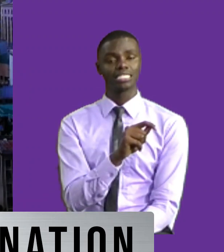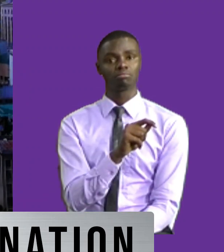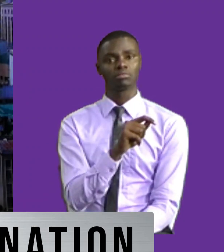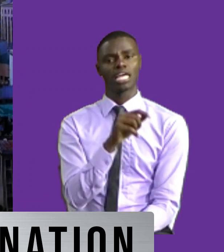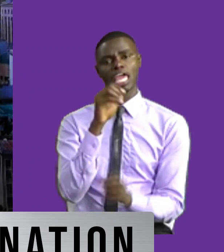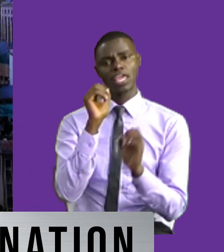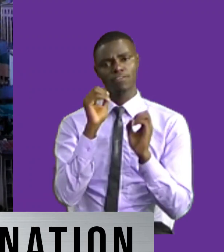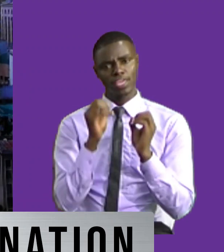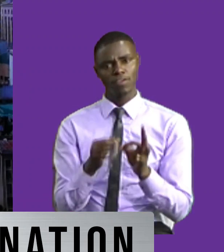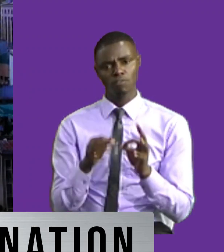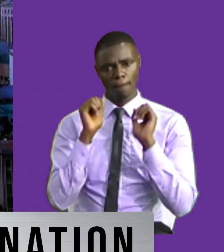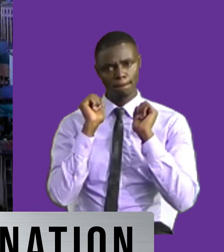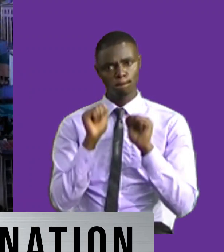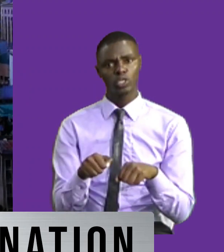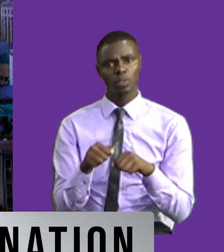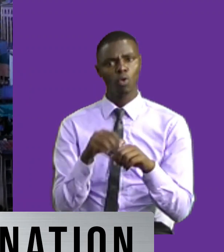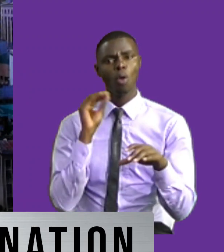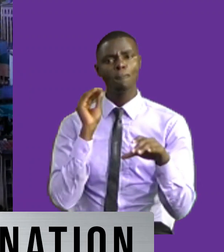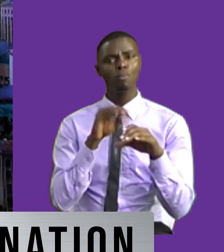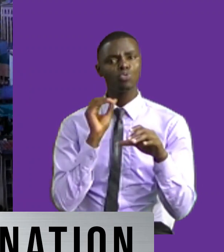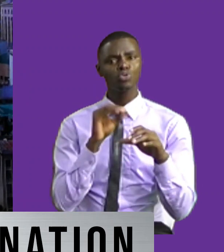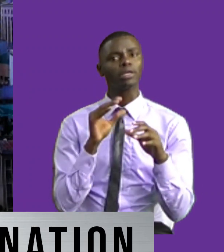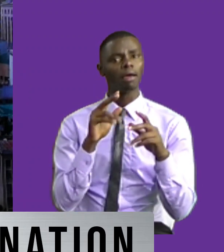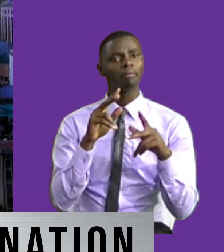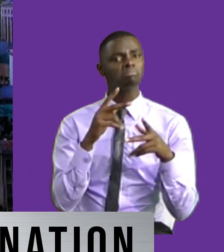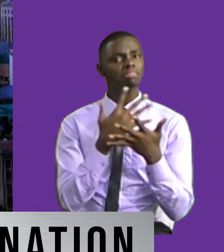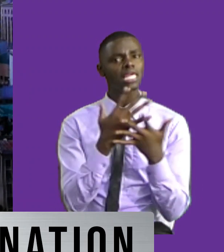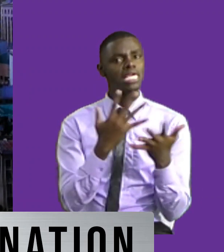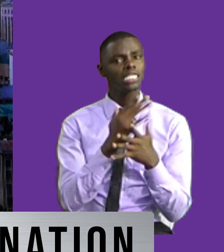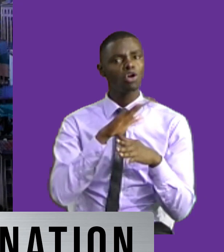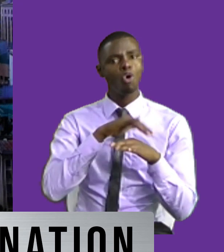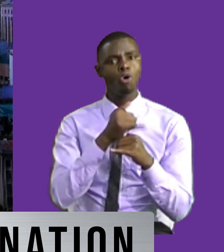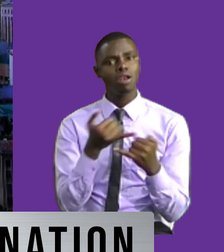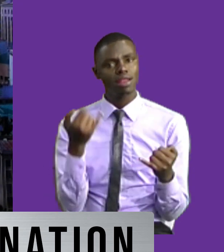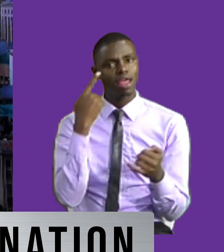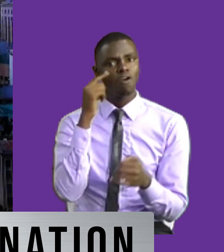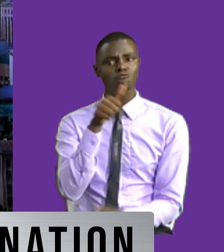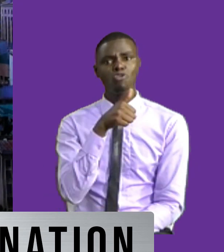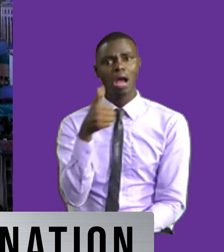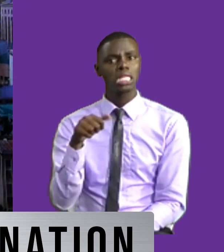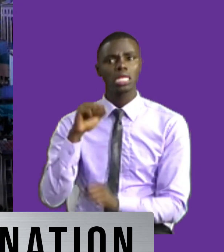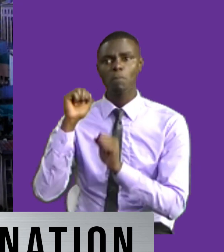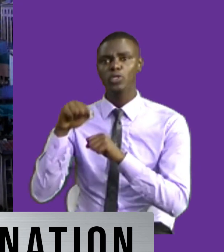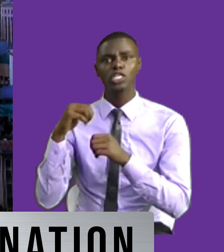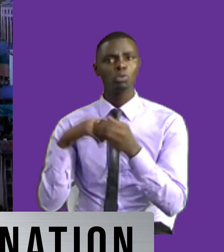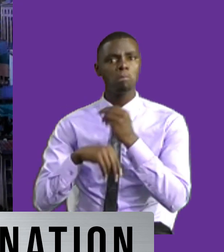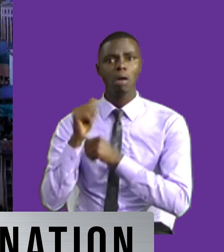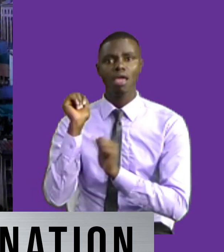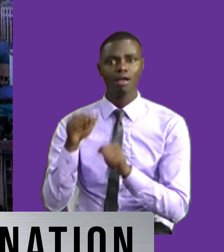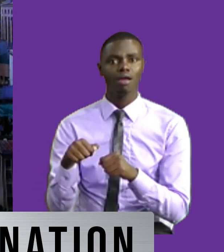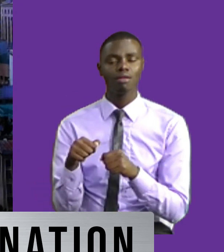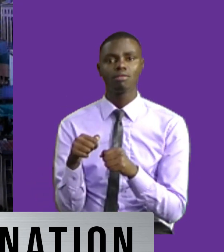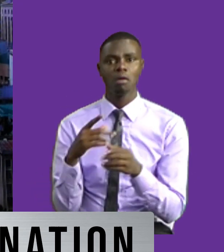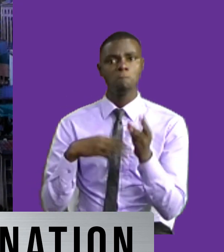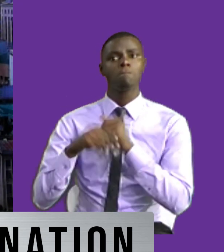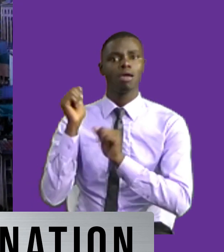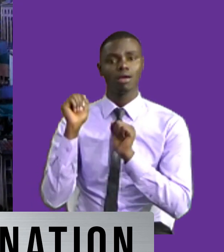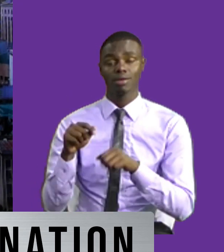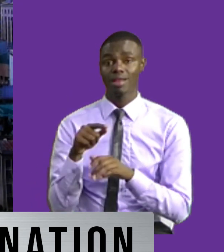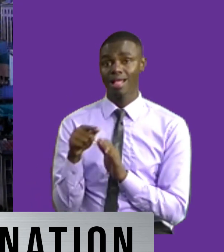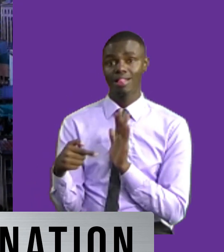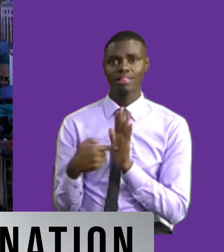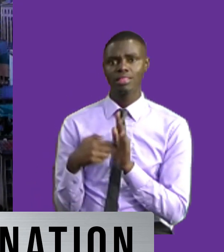can be able to put products online for potential buyers to buy,